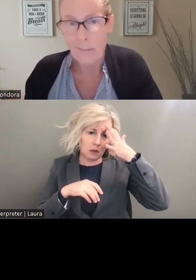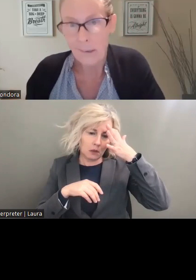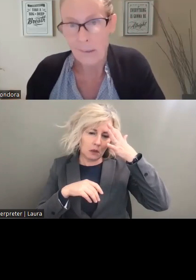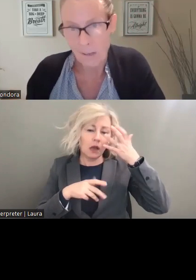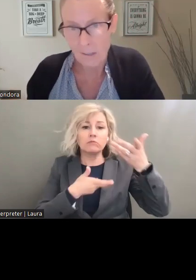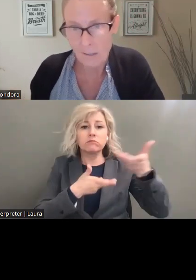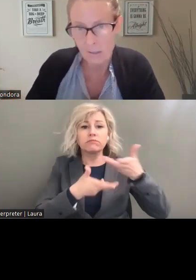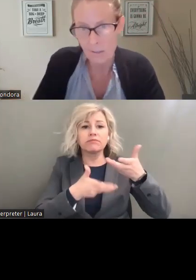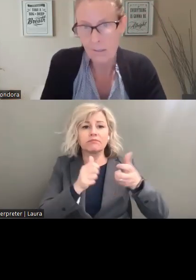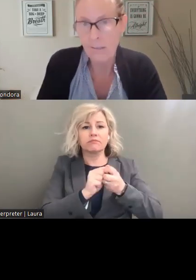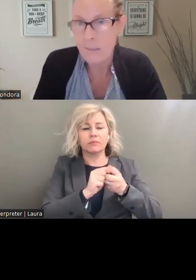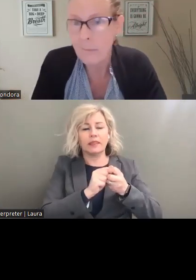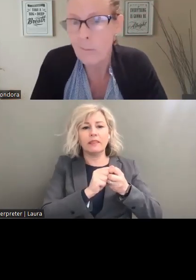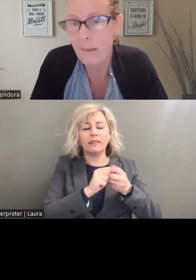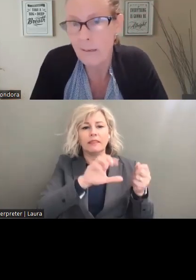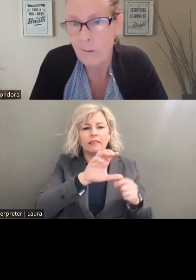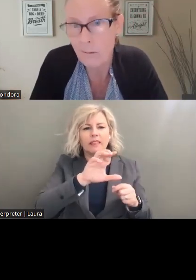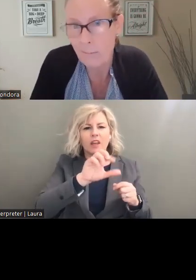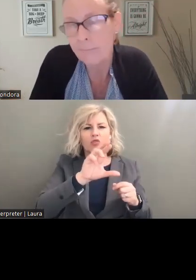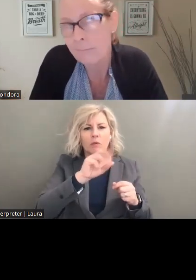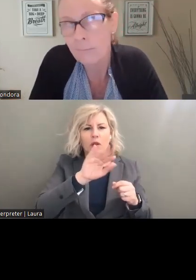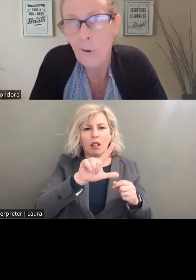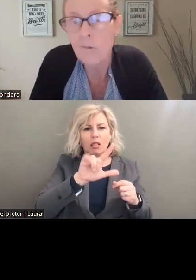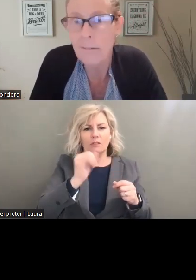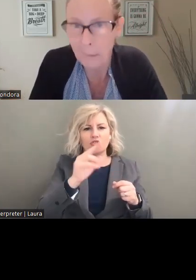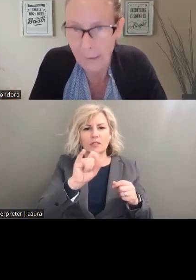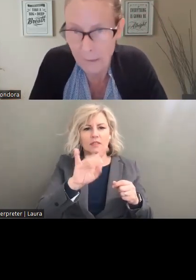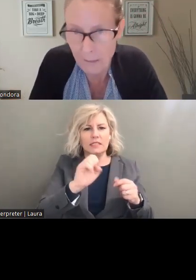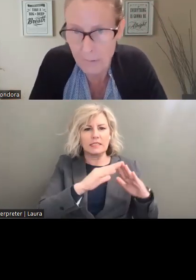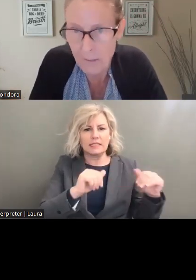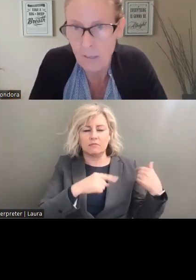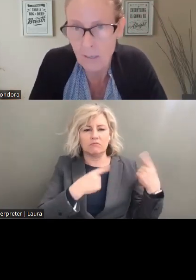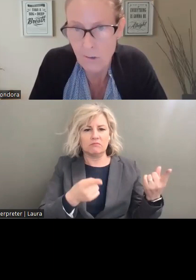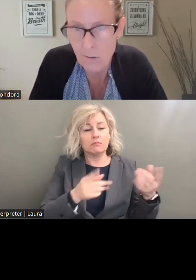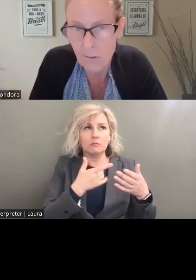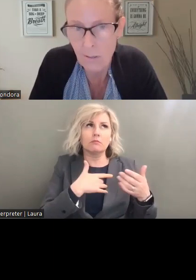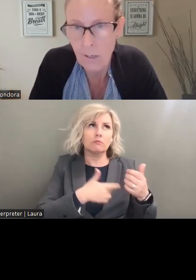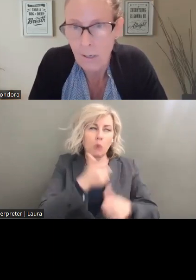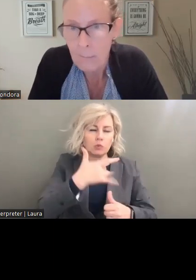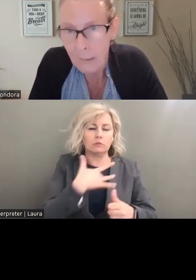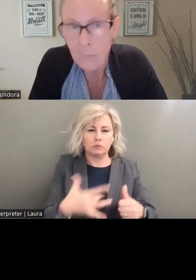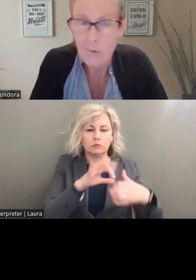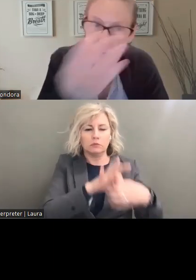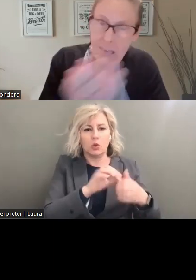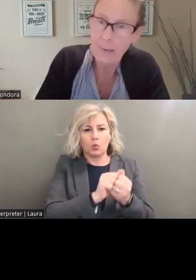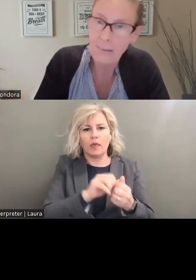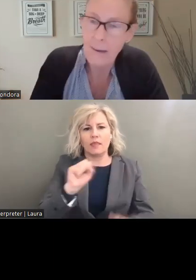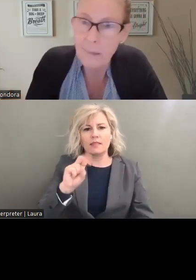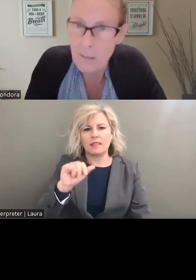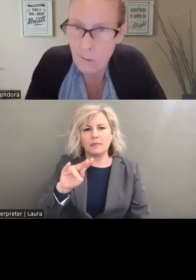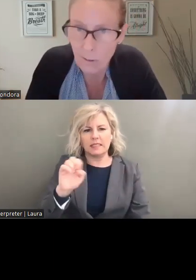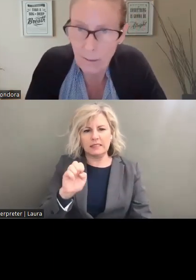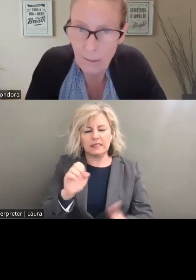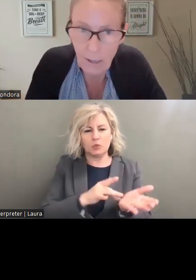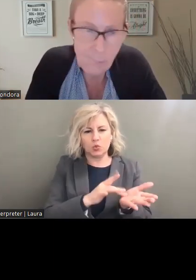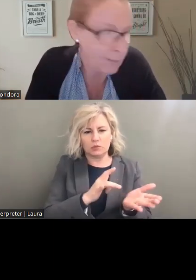interactions with the criminal justice system through the years, most often related to substance issues. But most recently, at the time